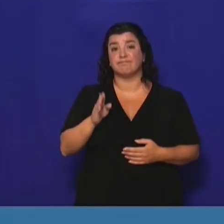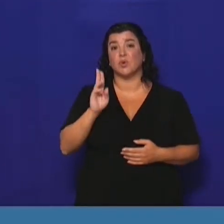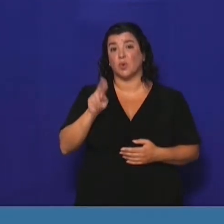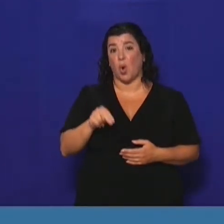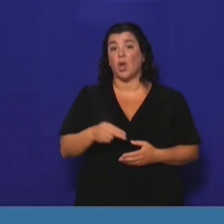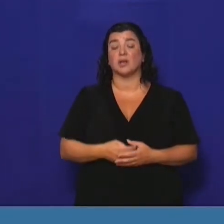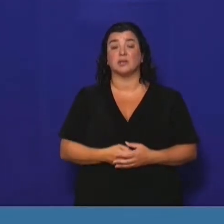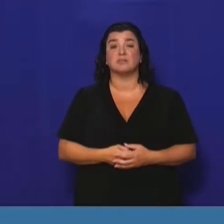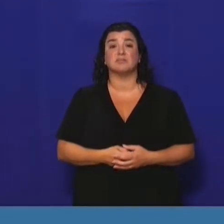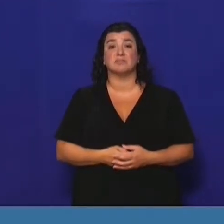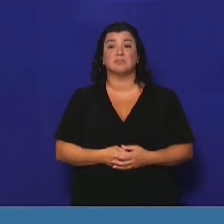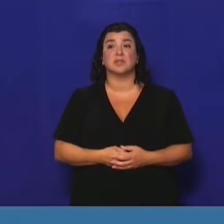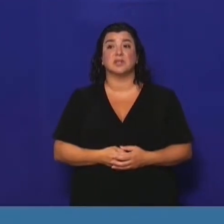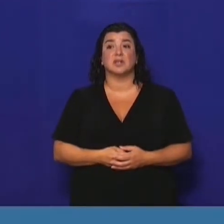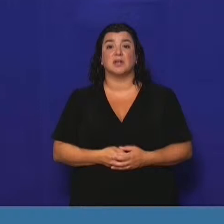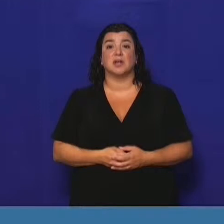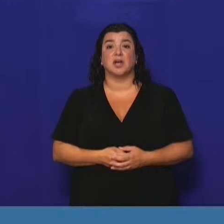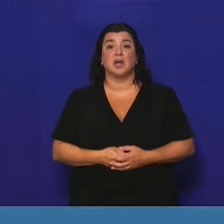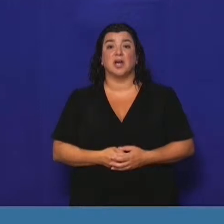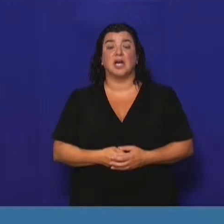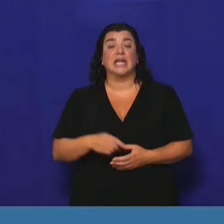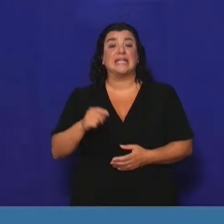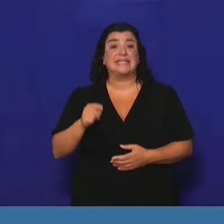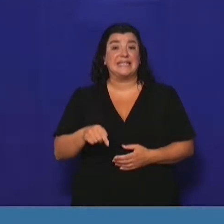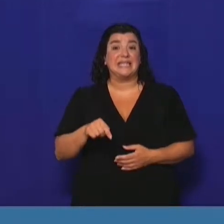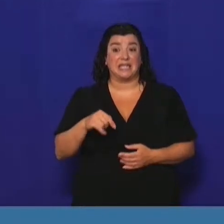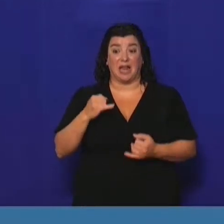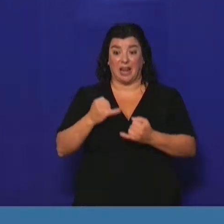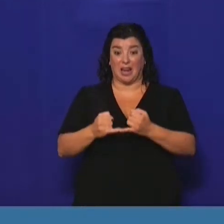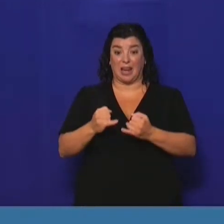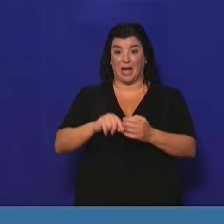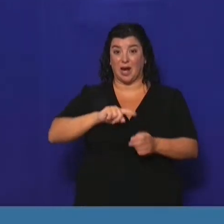wkoll. U allura f'din l-aħħar wave issa rajna